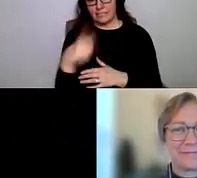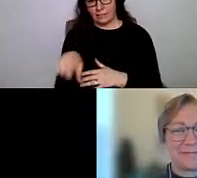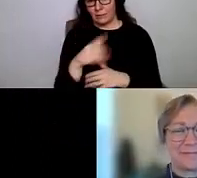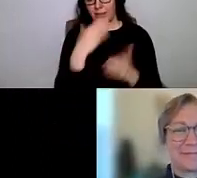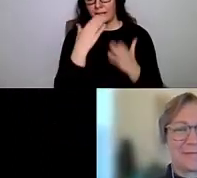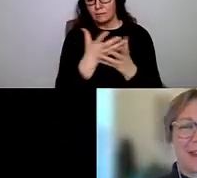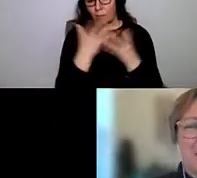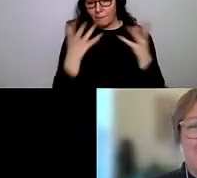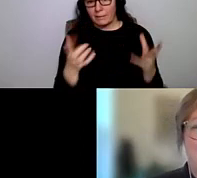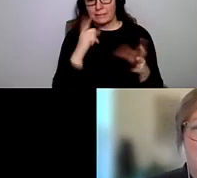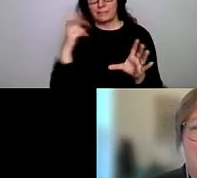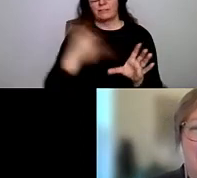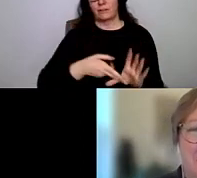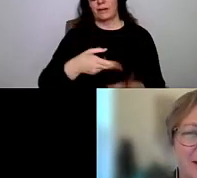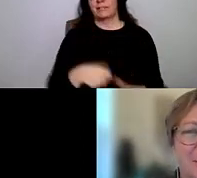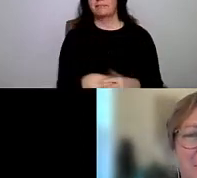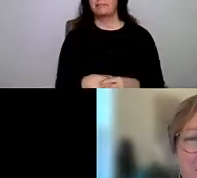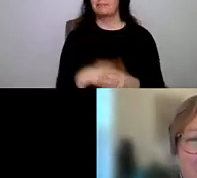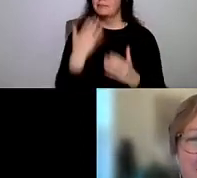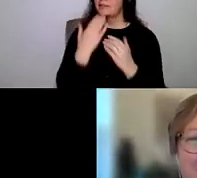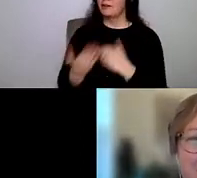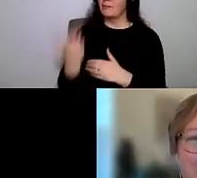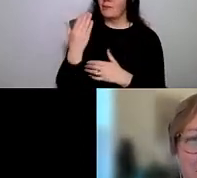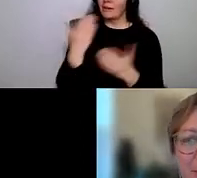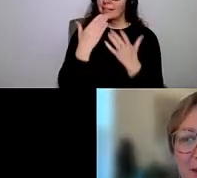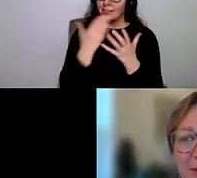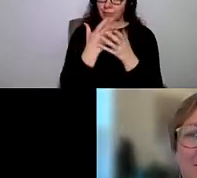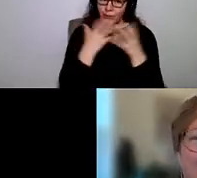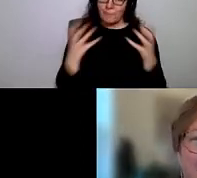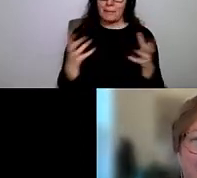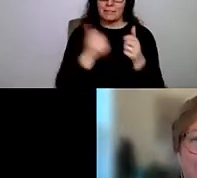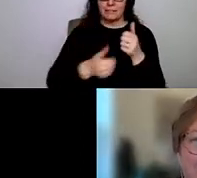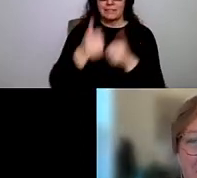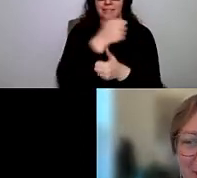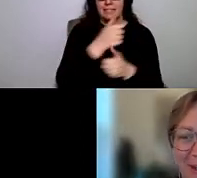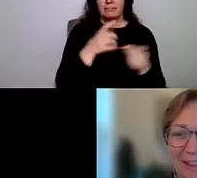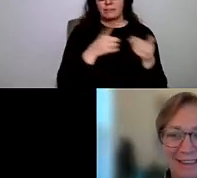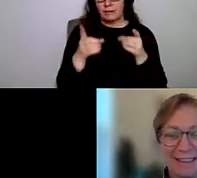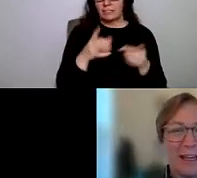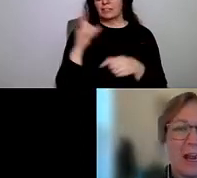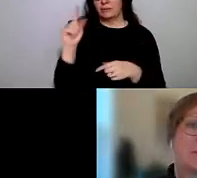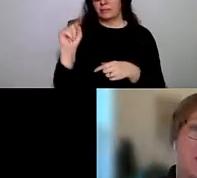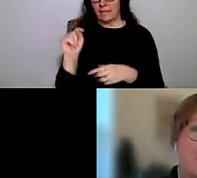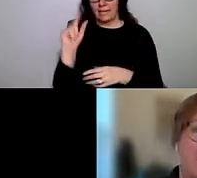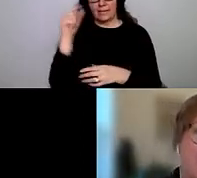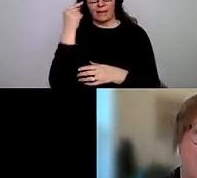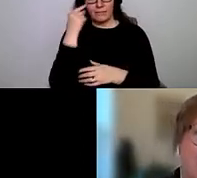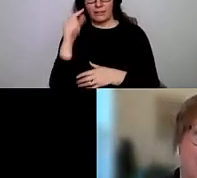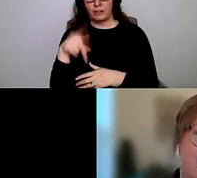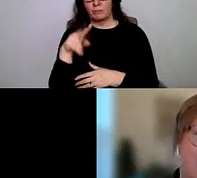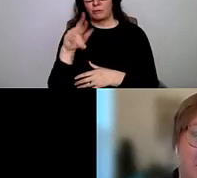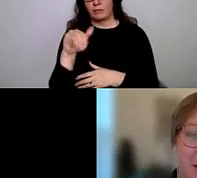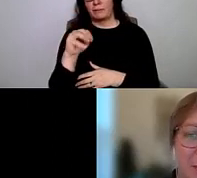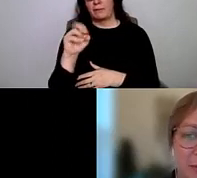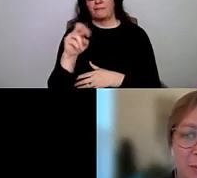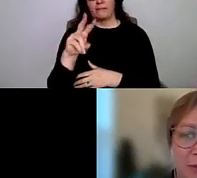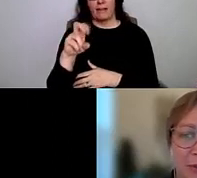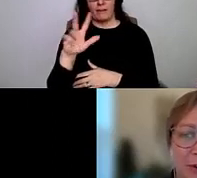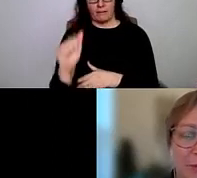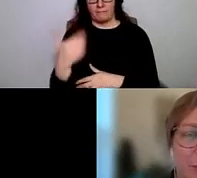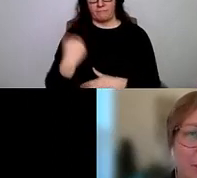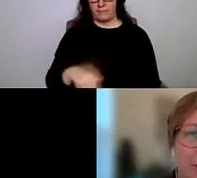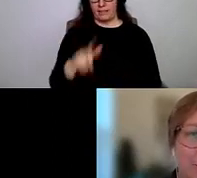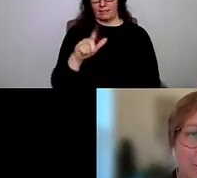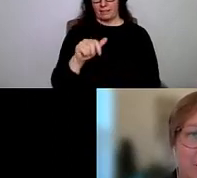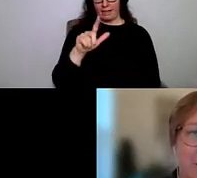joining. Good morning. Thank you so much, Executive Director Bimsteffer and Lieutenant Governor Primavera. So I am Lila Cummings. I am the Prescription